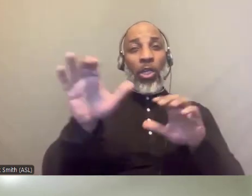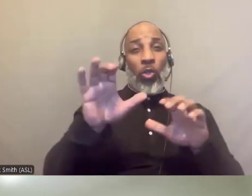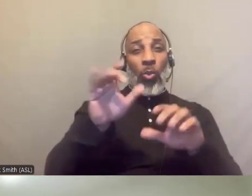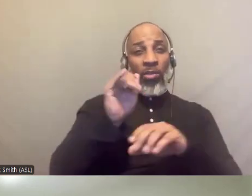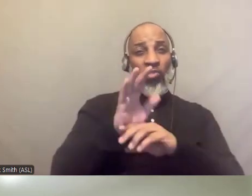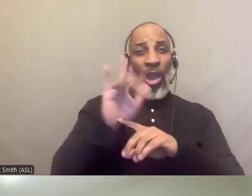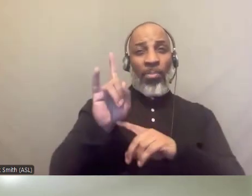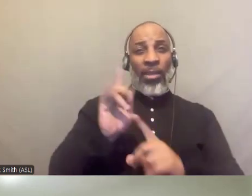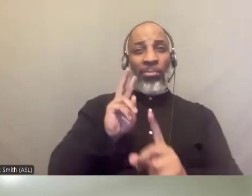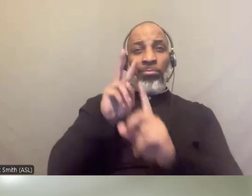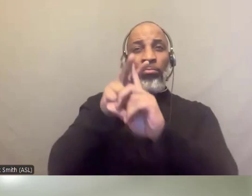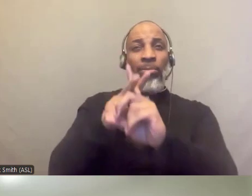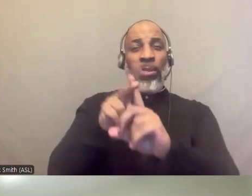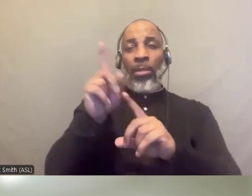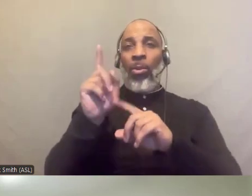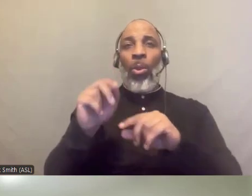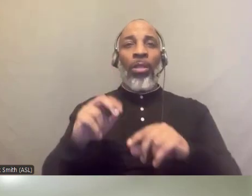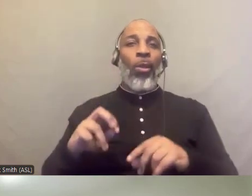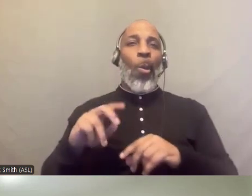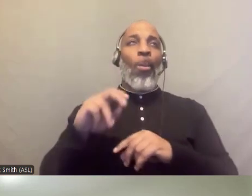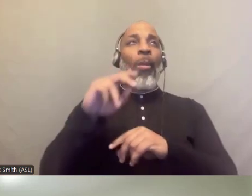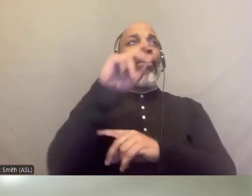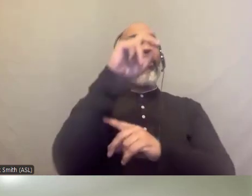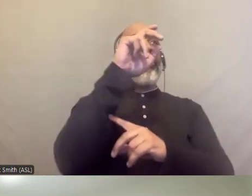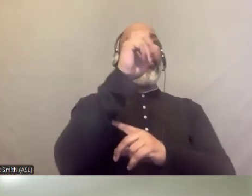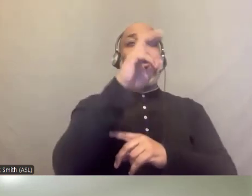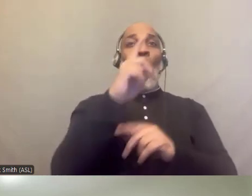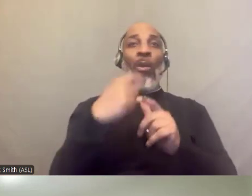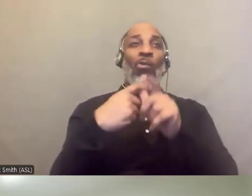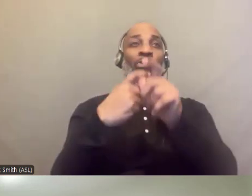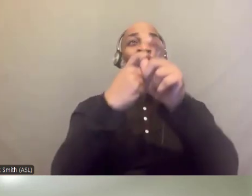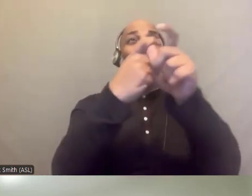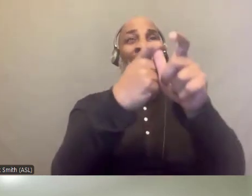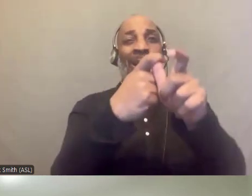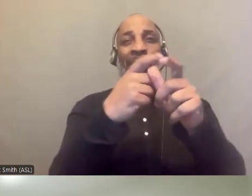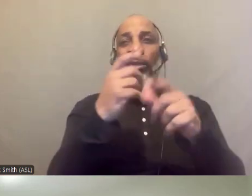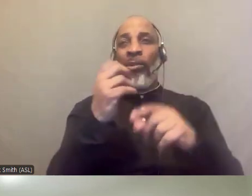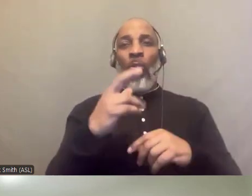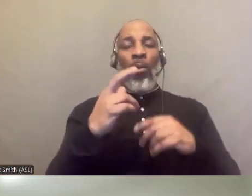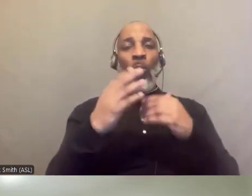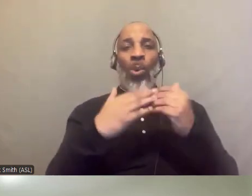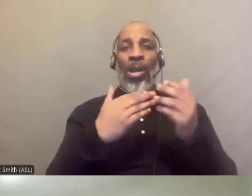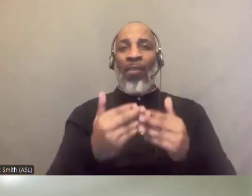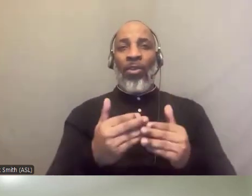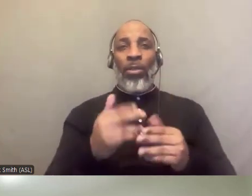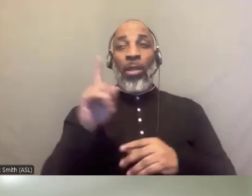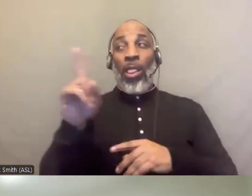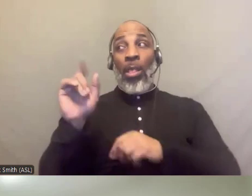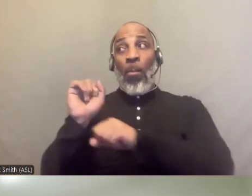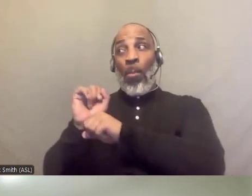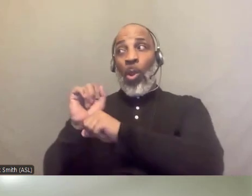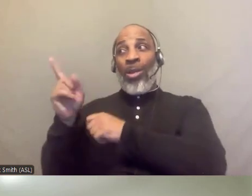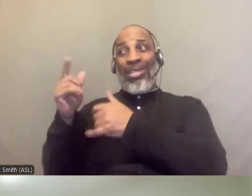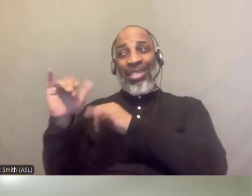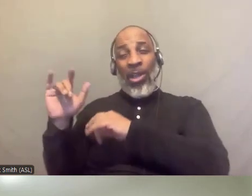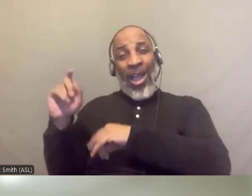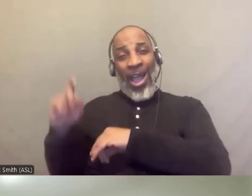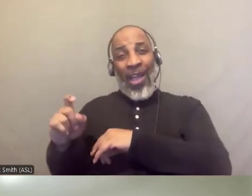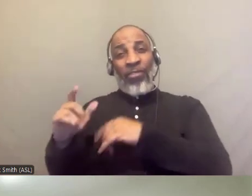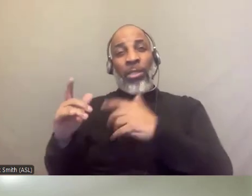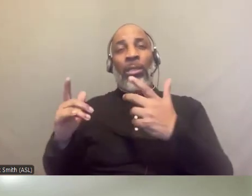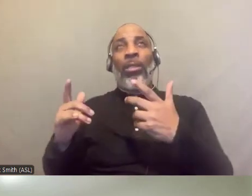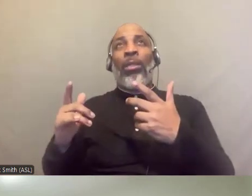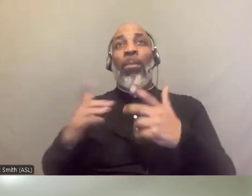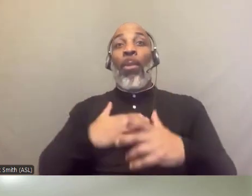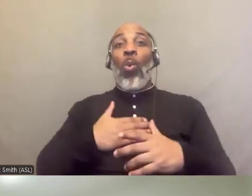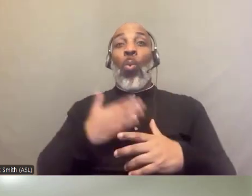that you're assigned, whether it's going upstairs, running a certain distance, things like that. And the employer still has to be